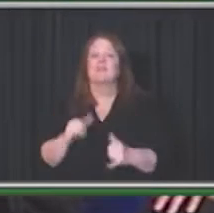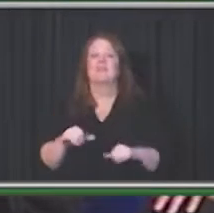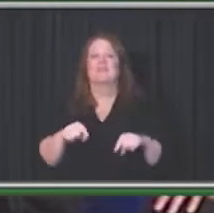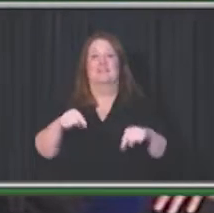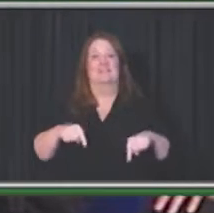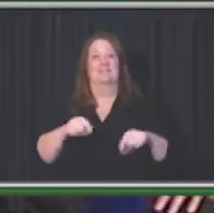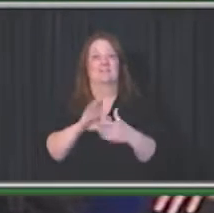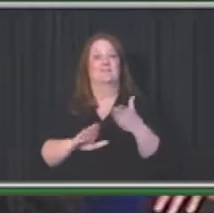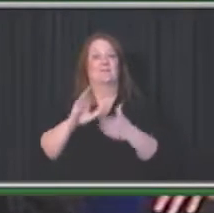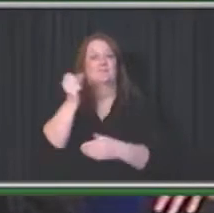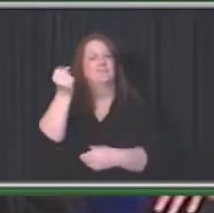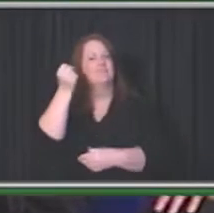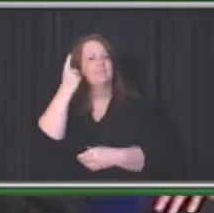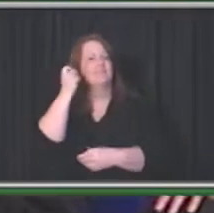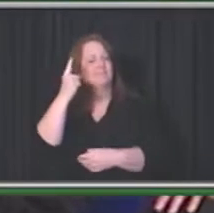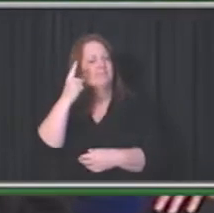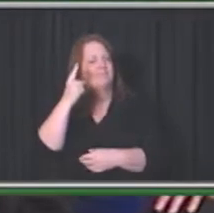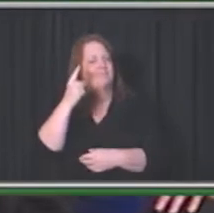better than anyone else.